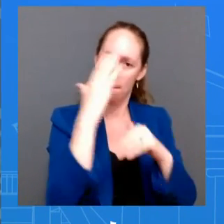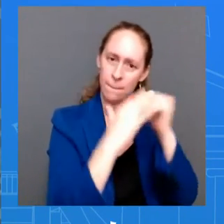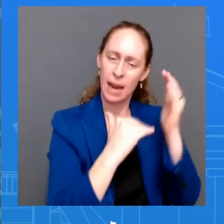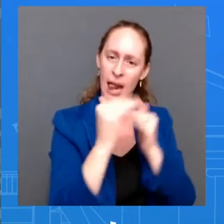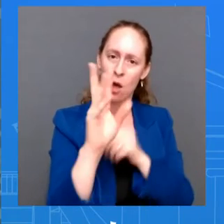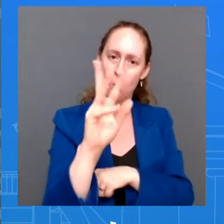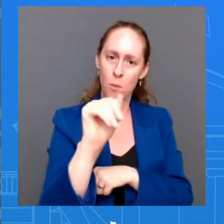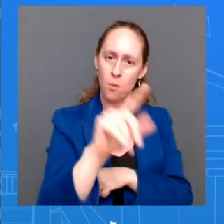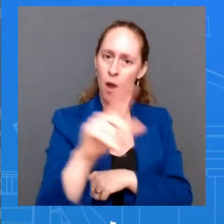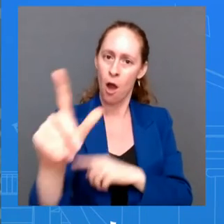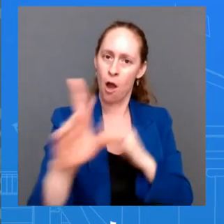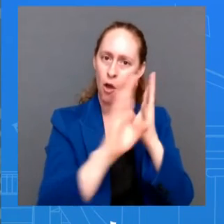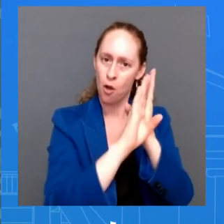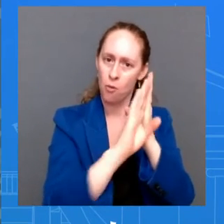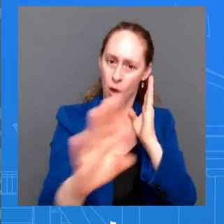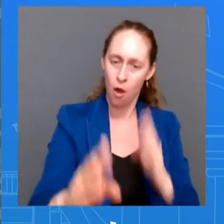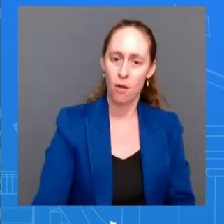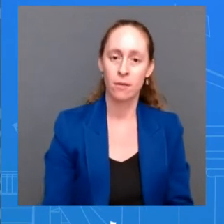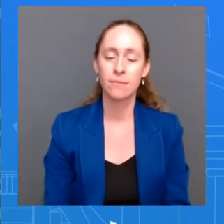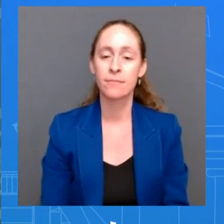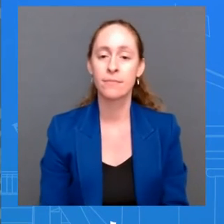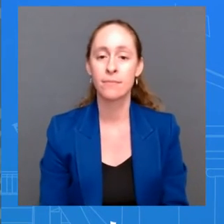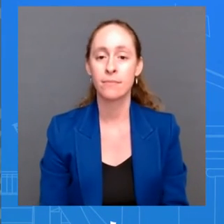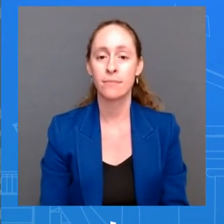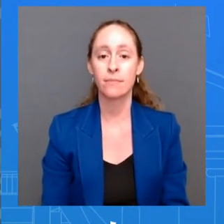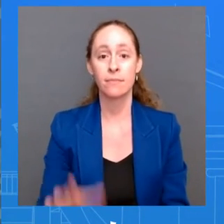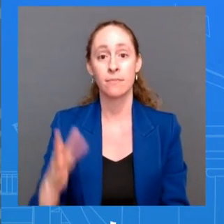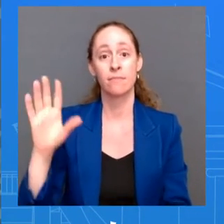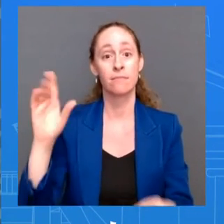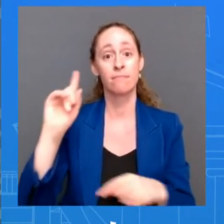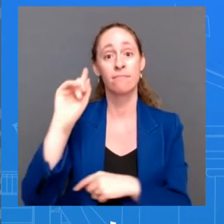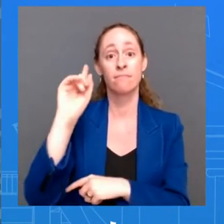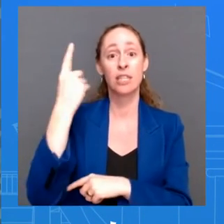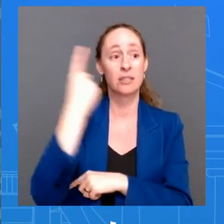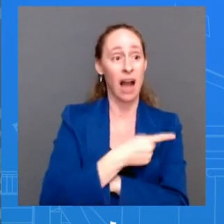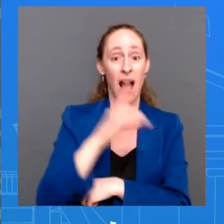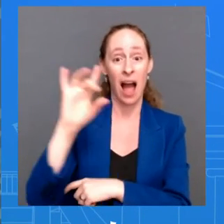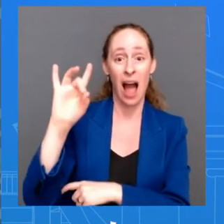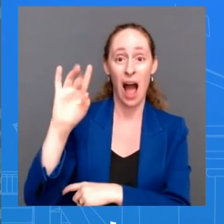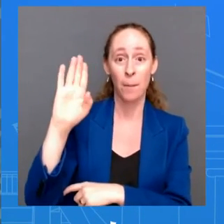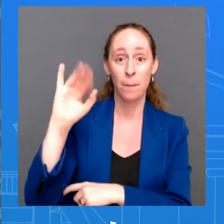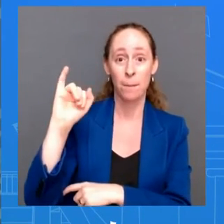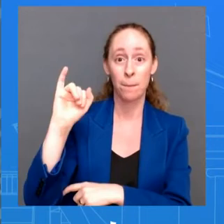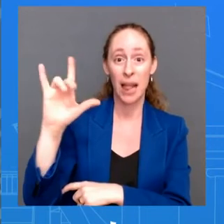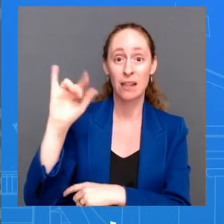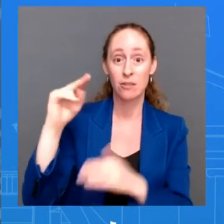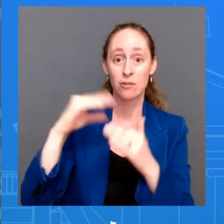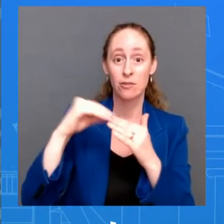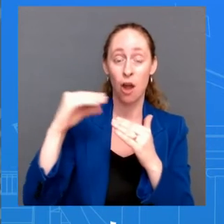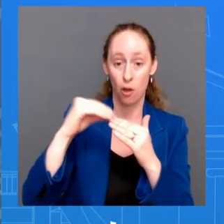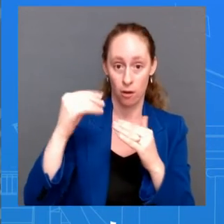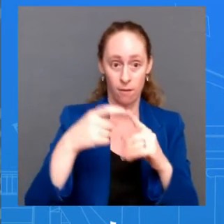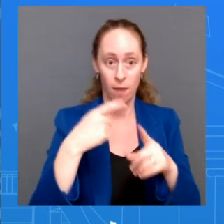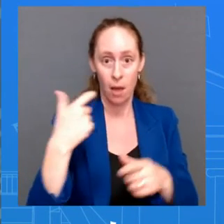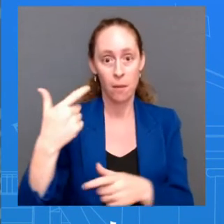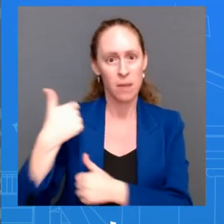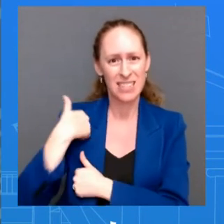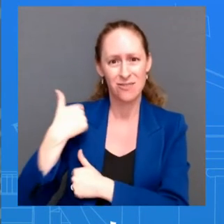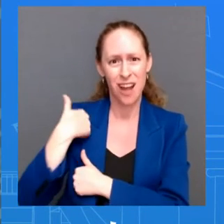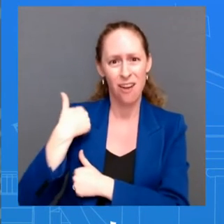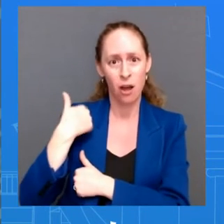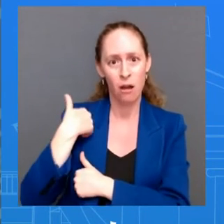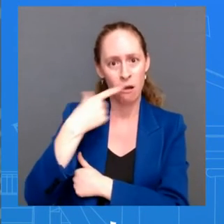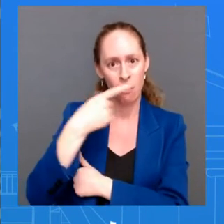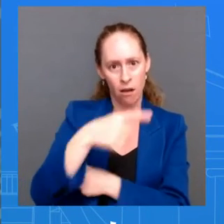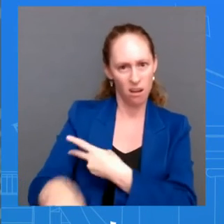the $8 billion the prior administration took from our military. We gave that back to the military, for military families,